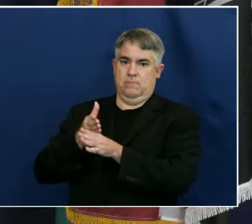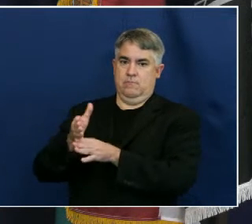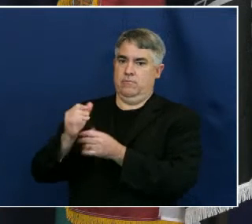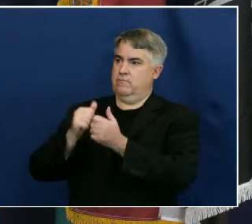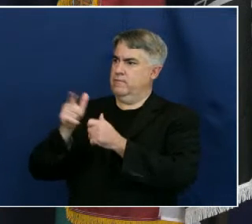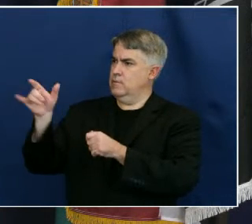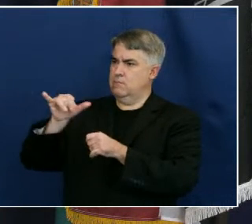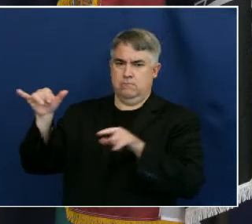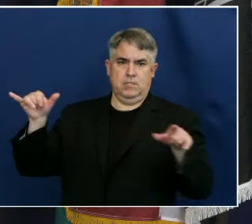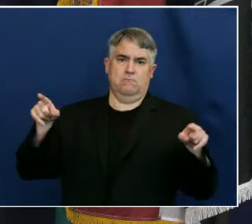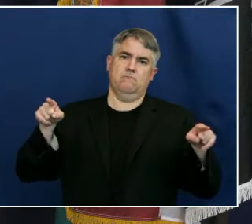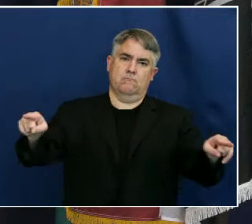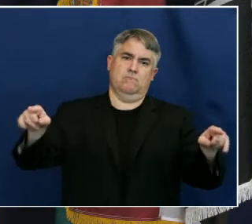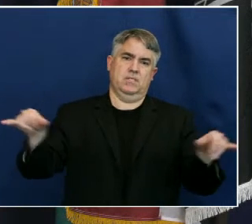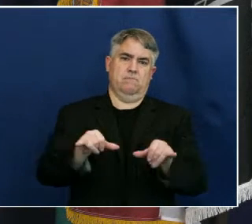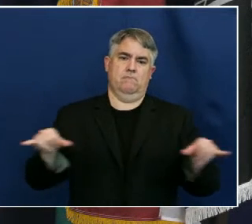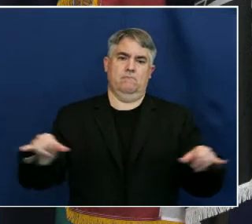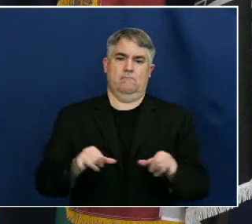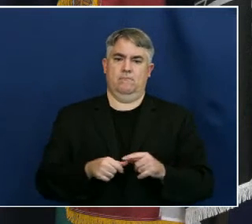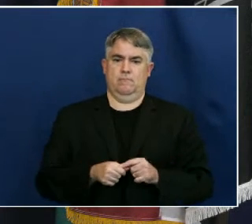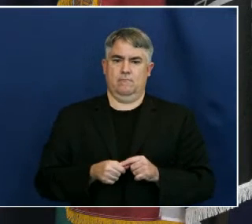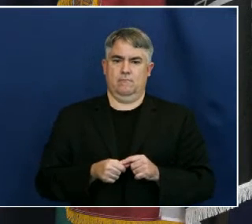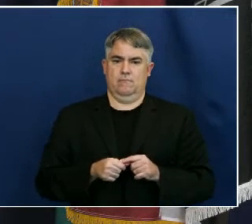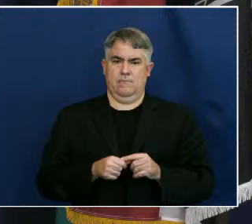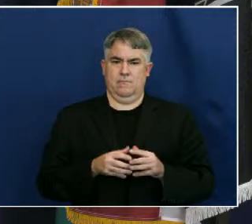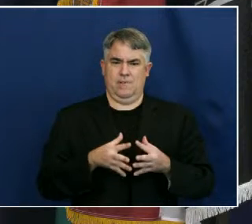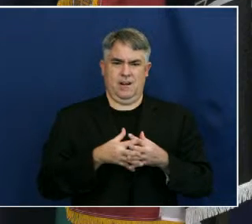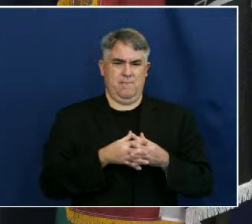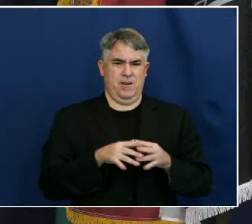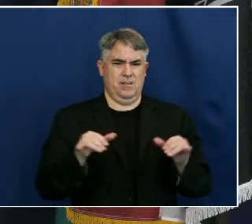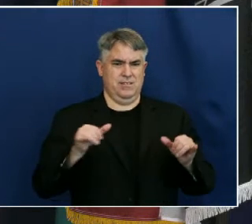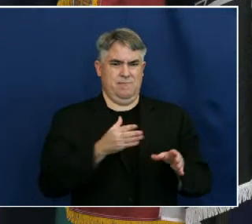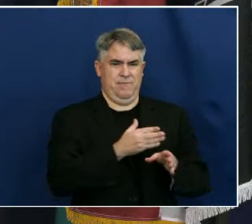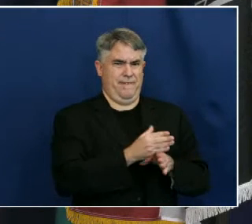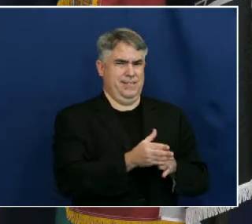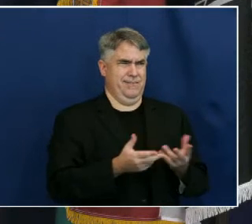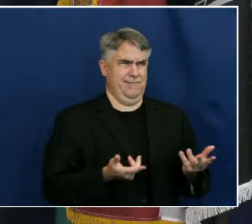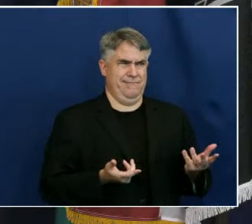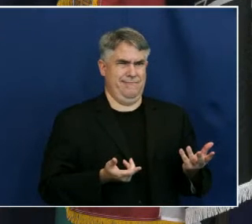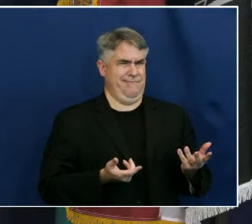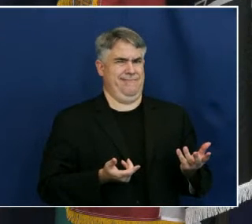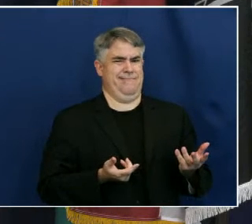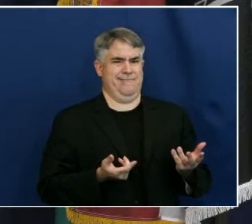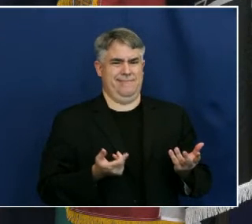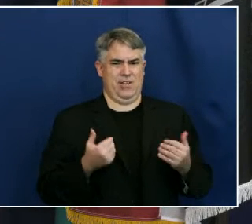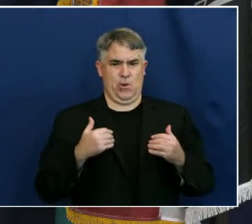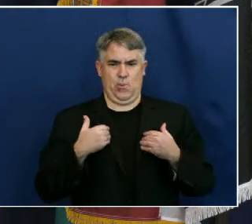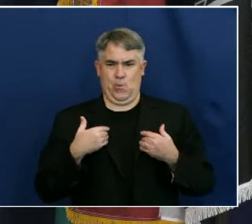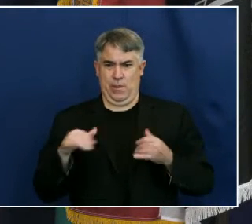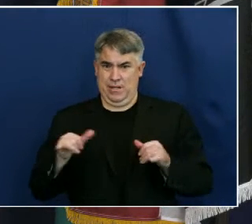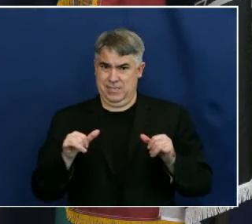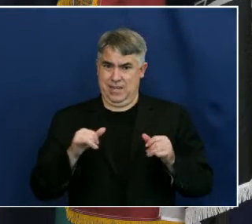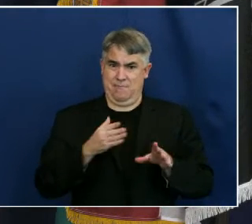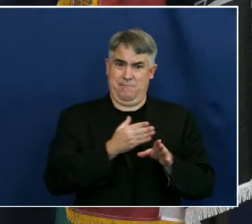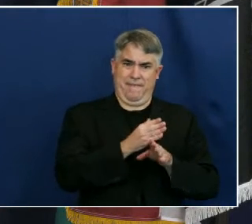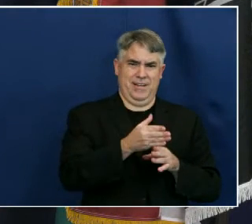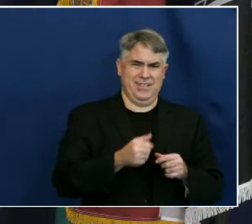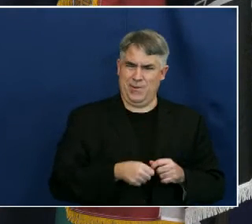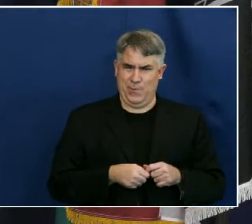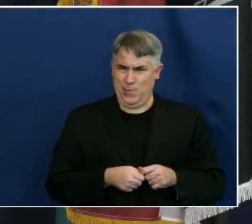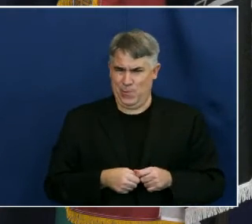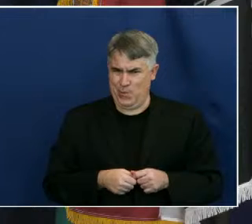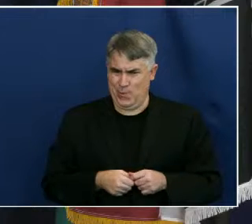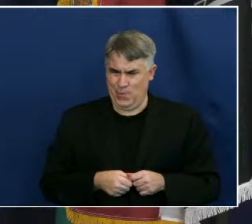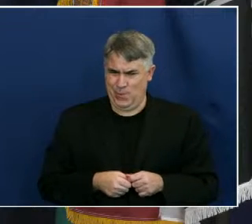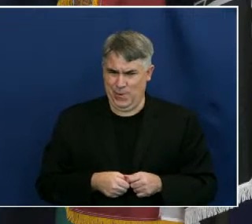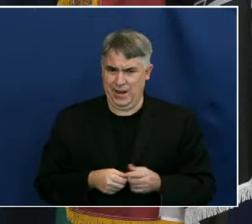school anywhere in America could meet. The standard that is put in place on our professional athletes is exceedingly high. And so we think